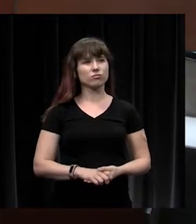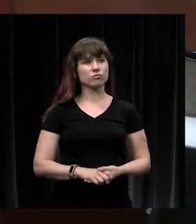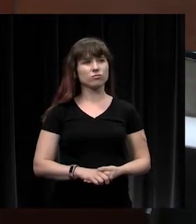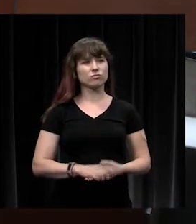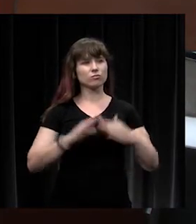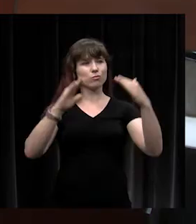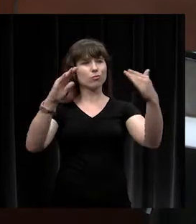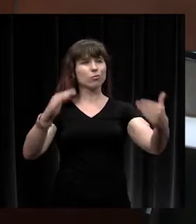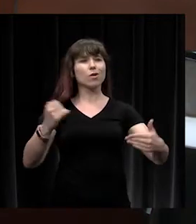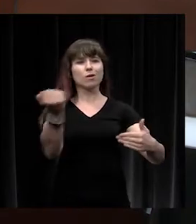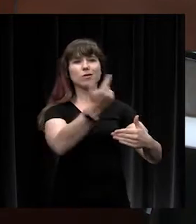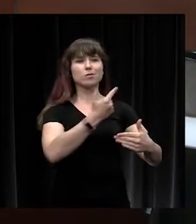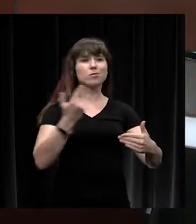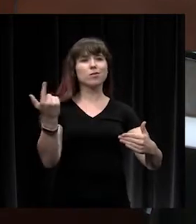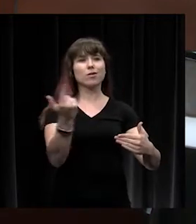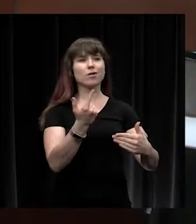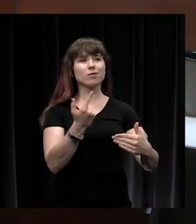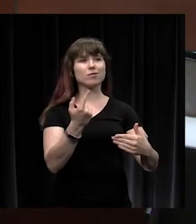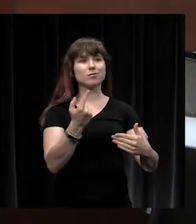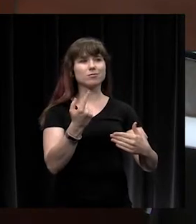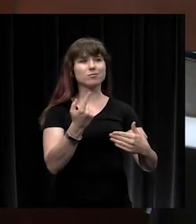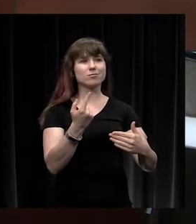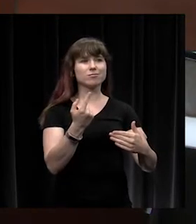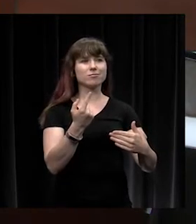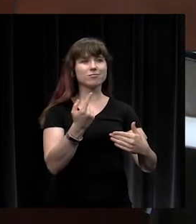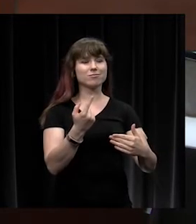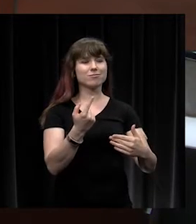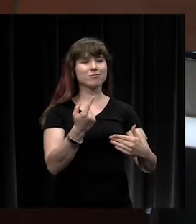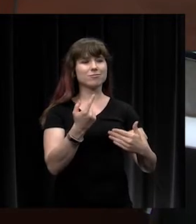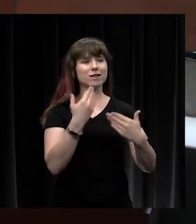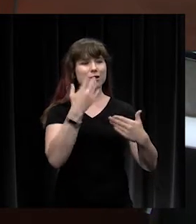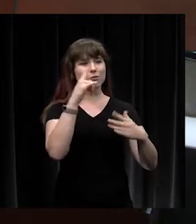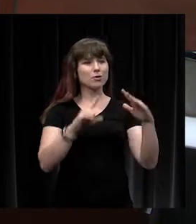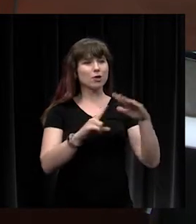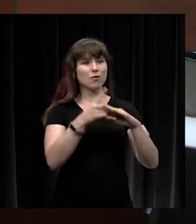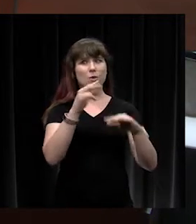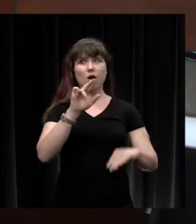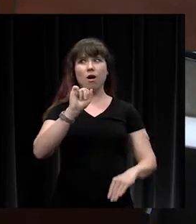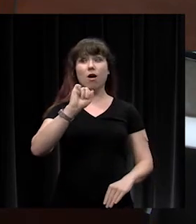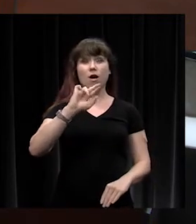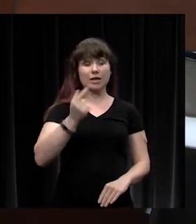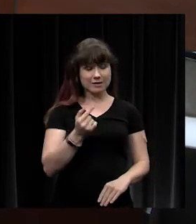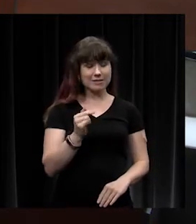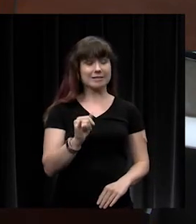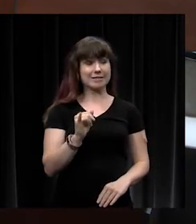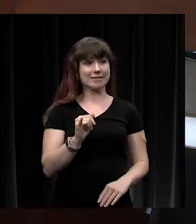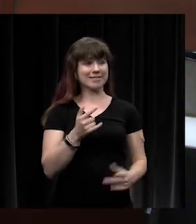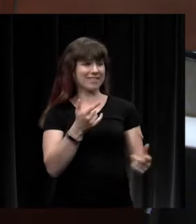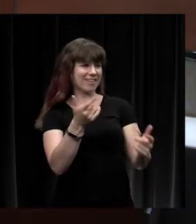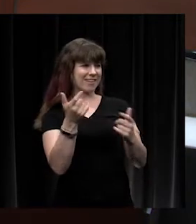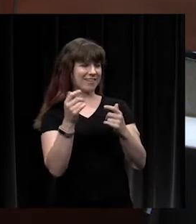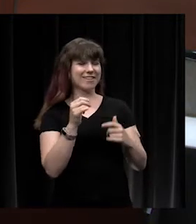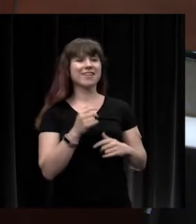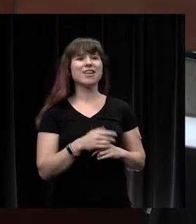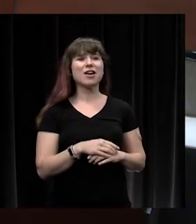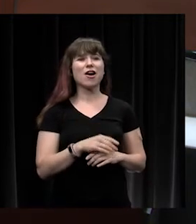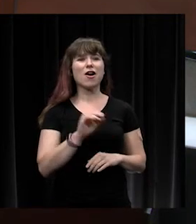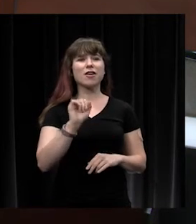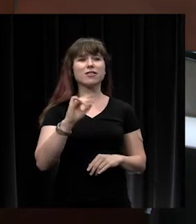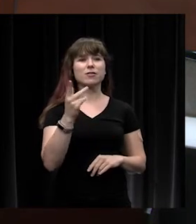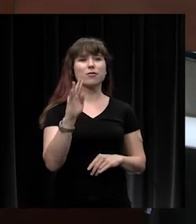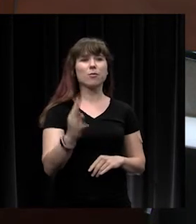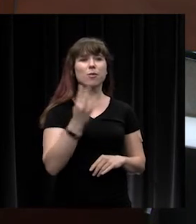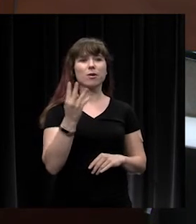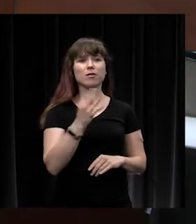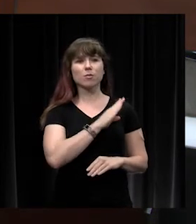Welcome, everybody. Thank you for coming to the, what is it, the August Board of Education meeting, August 4th. If you'll